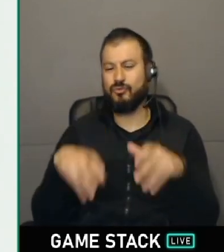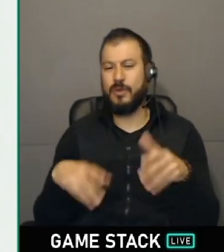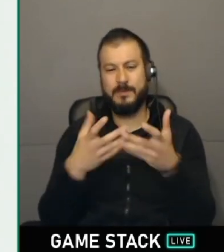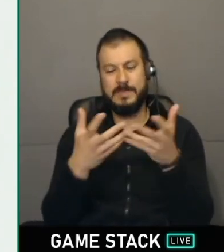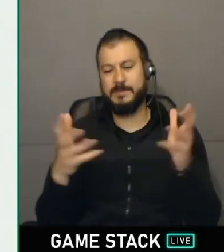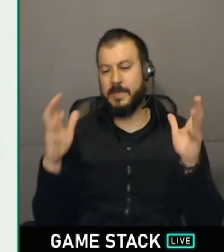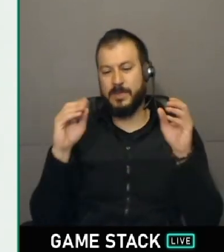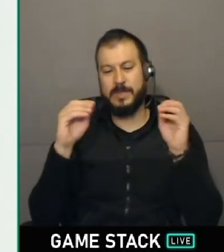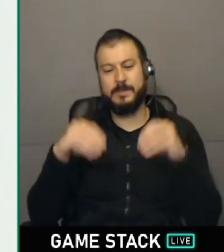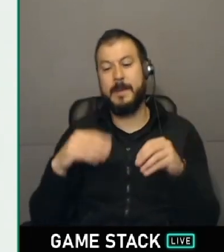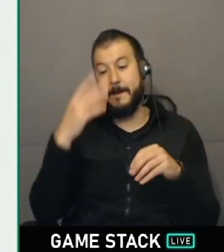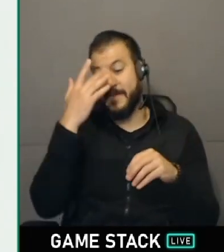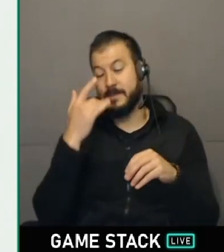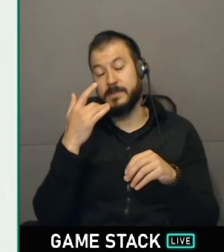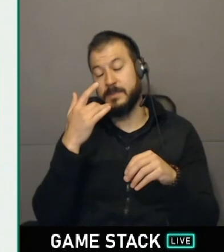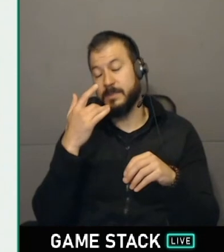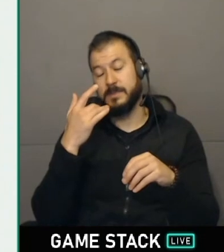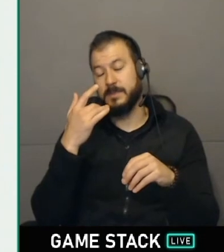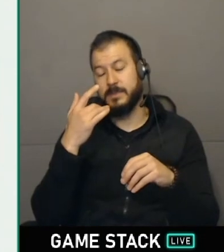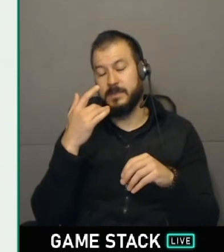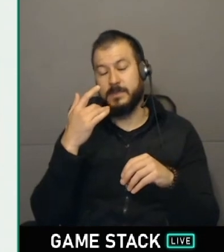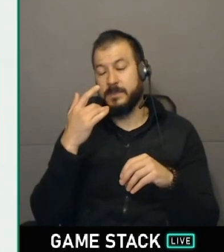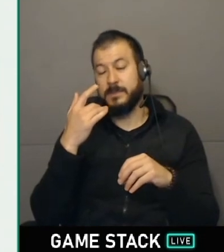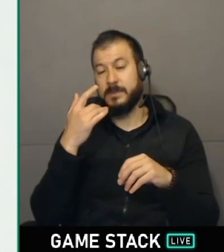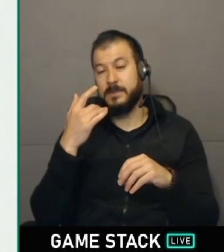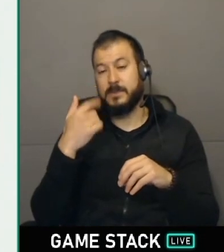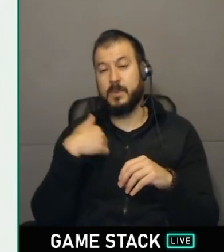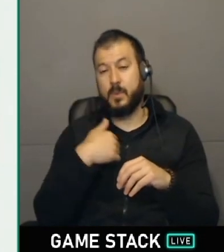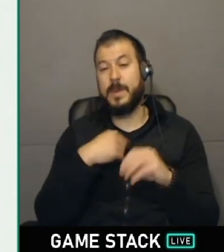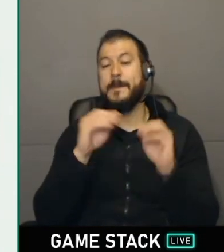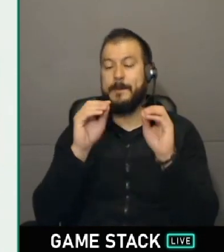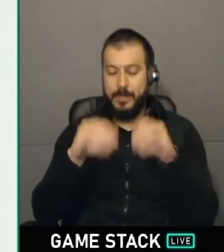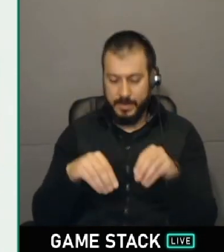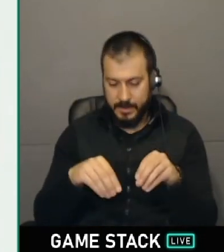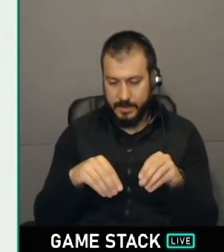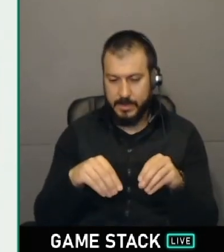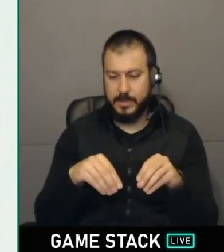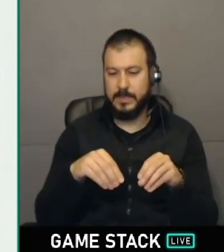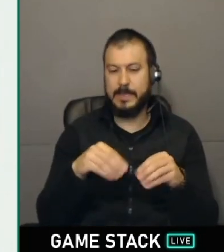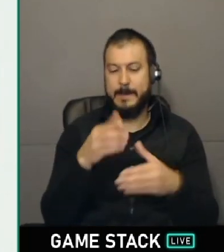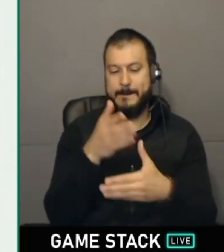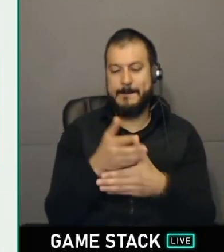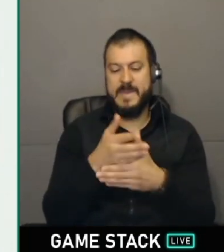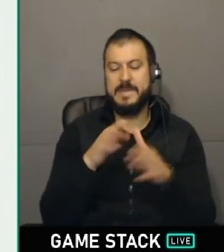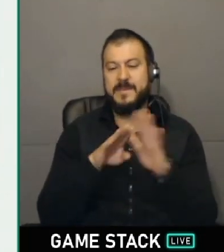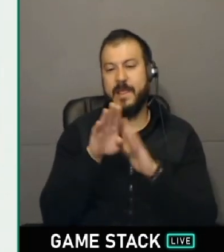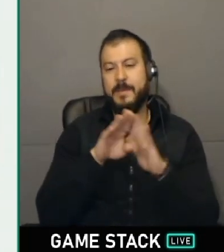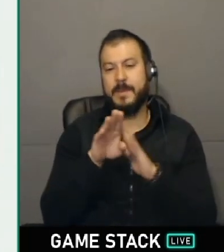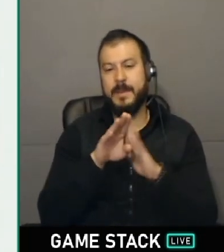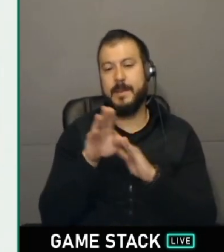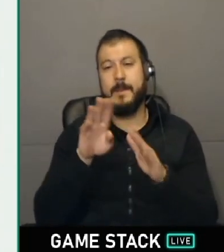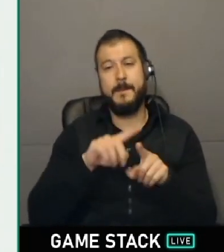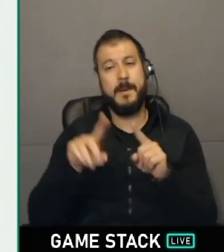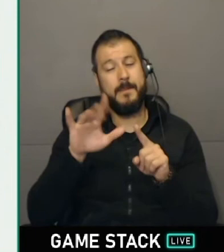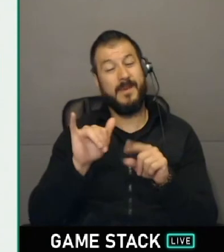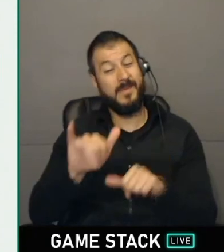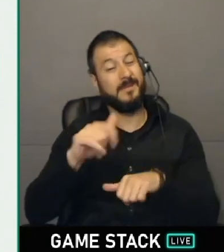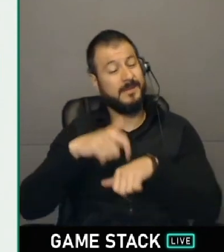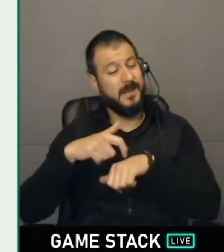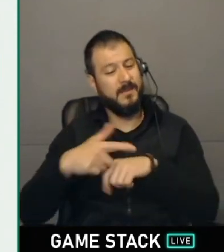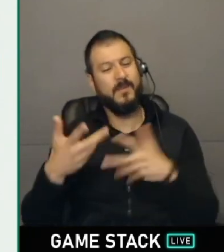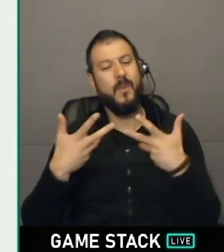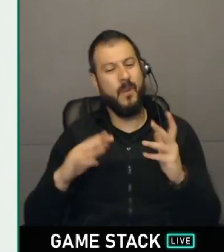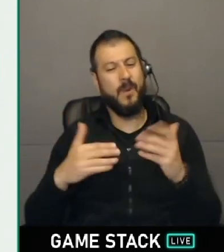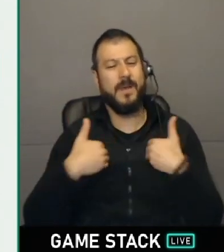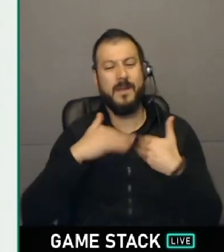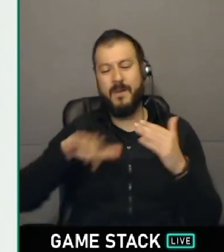implementation because we put it in mid-development. But by that time, they had already had all of their systems